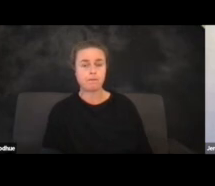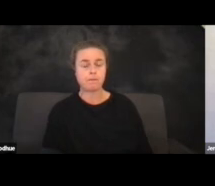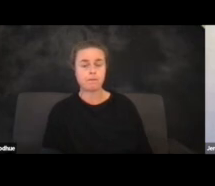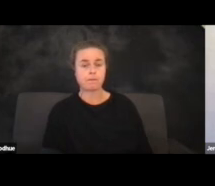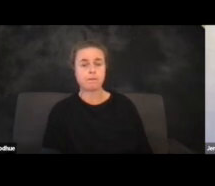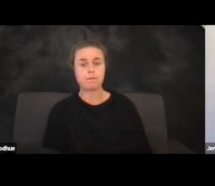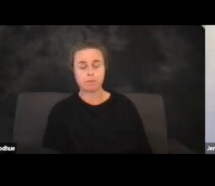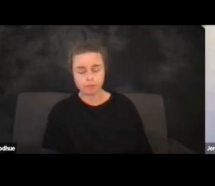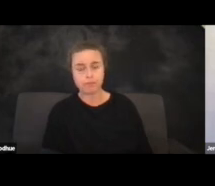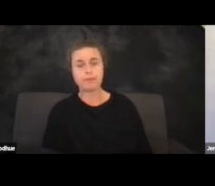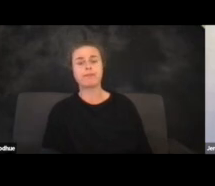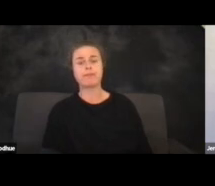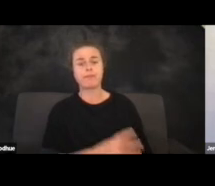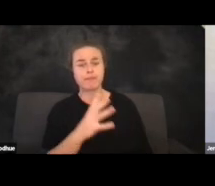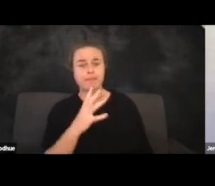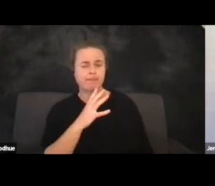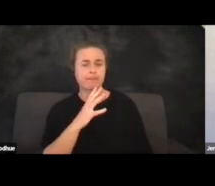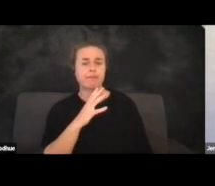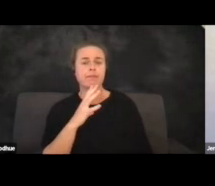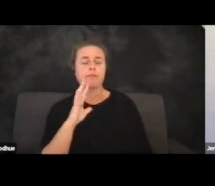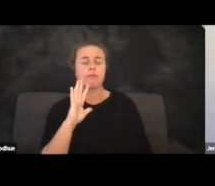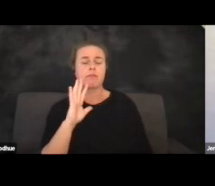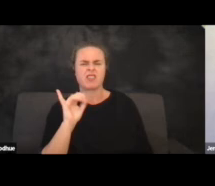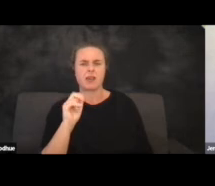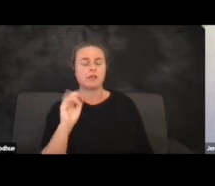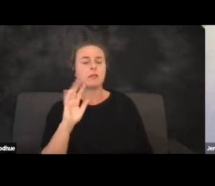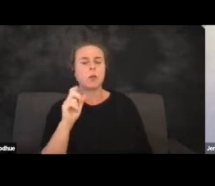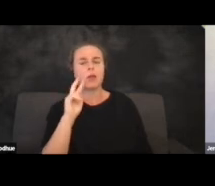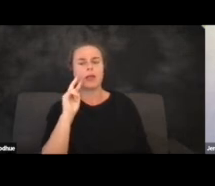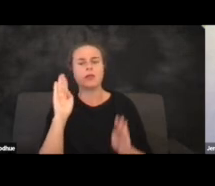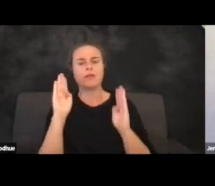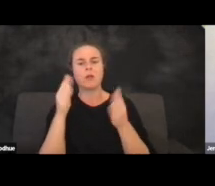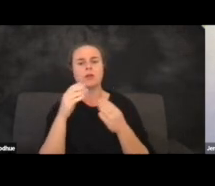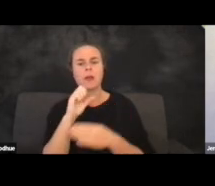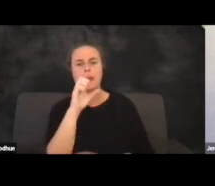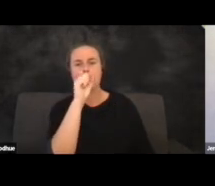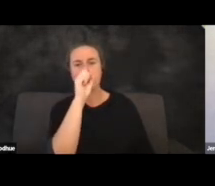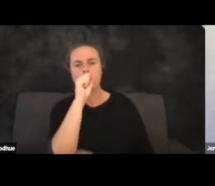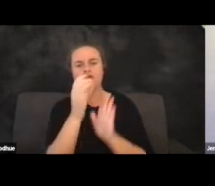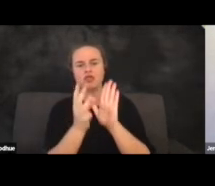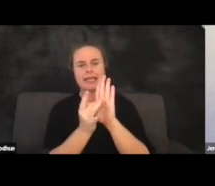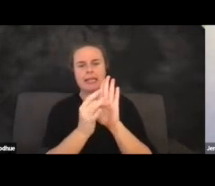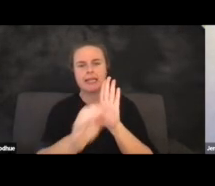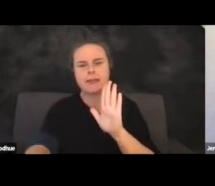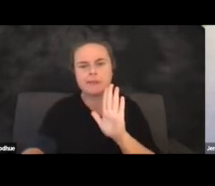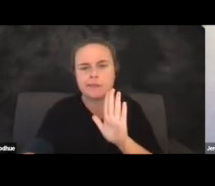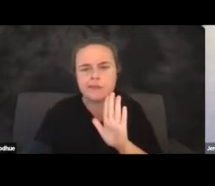I'm going to come back in and zero in on this orange sticky, because I know it's been a theme in the planning